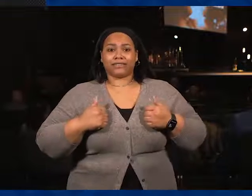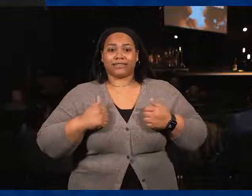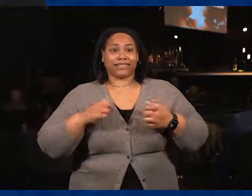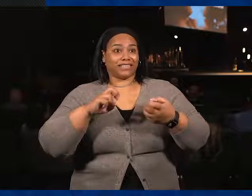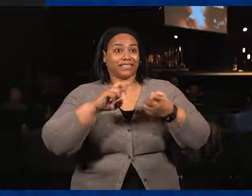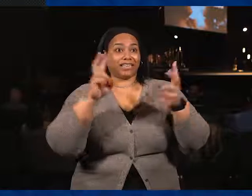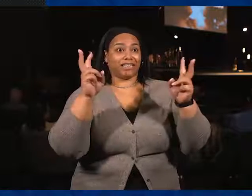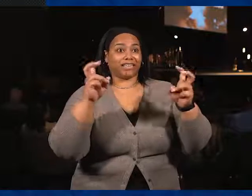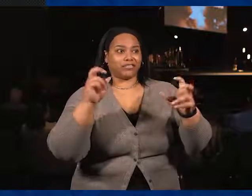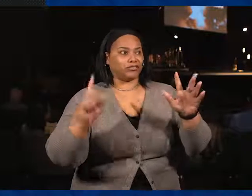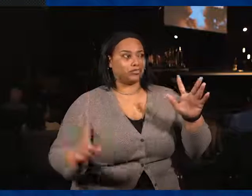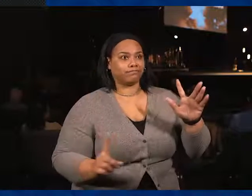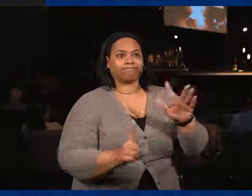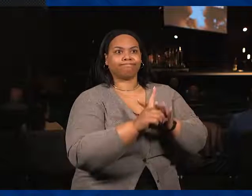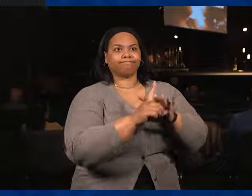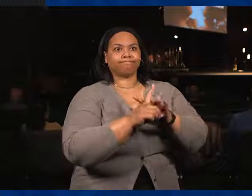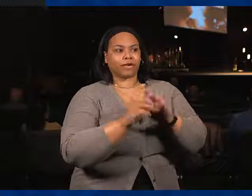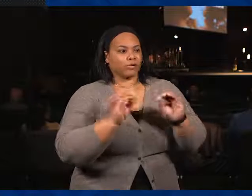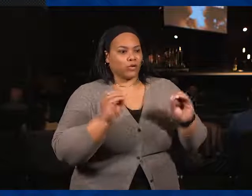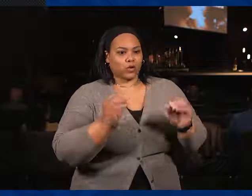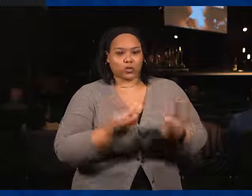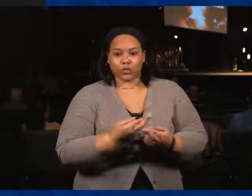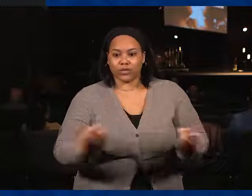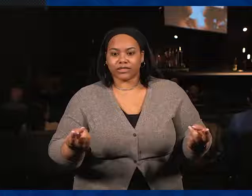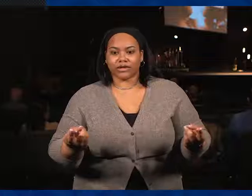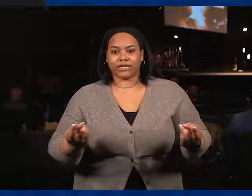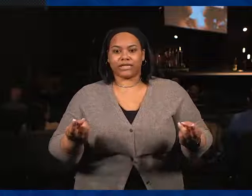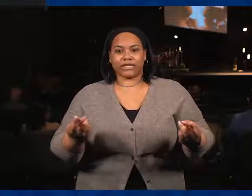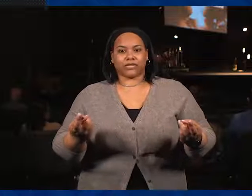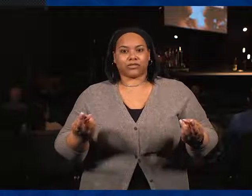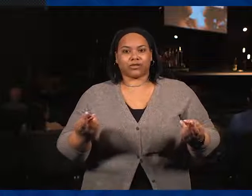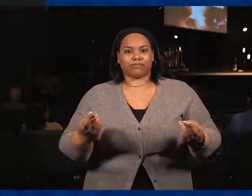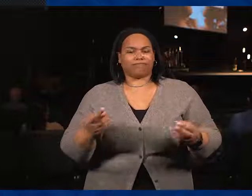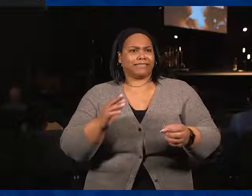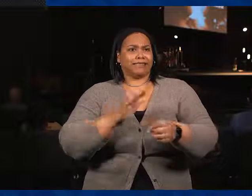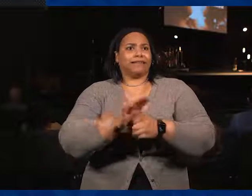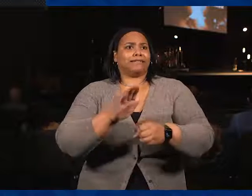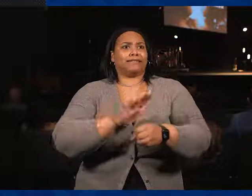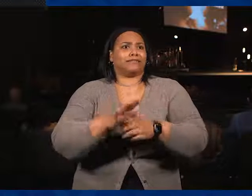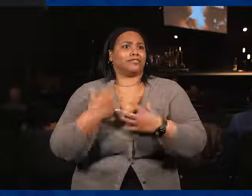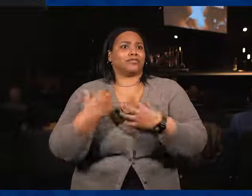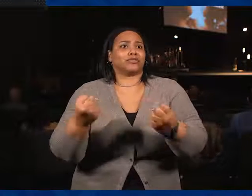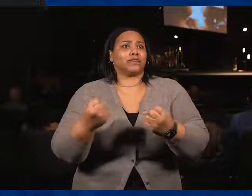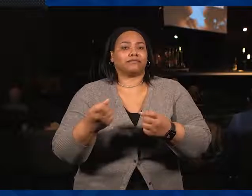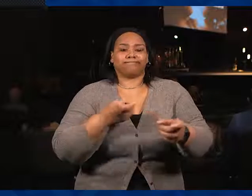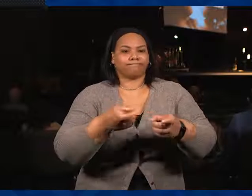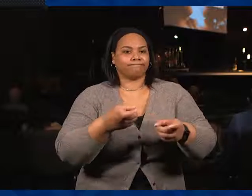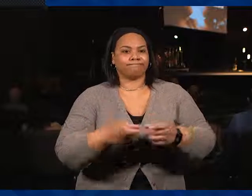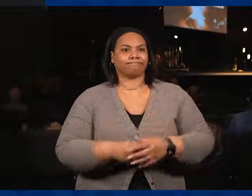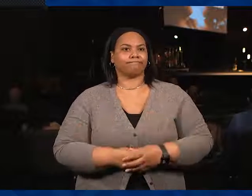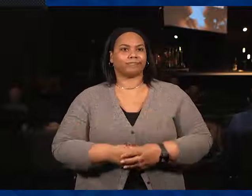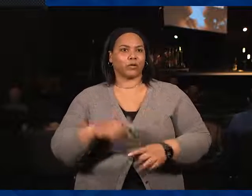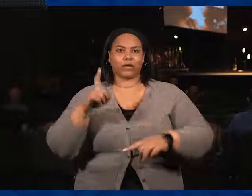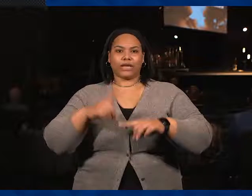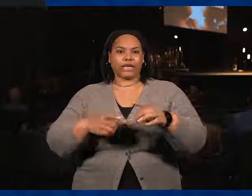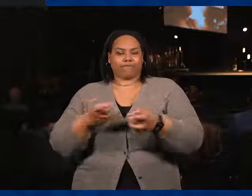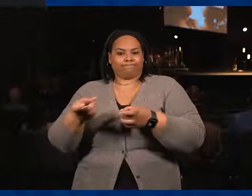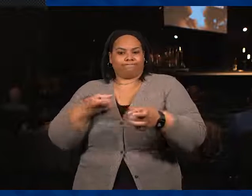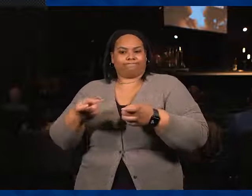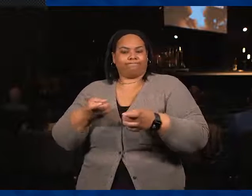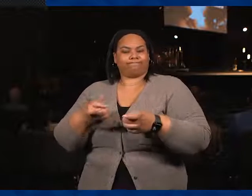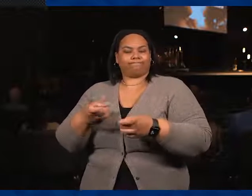issues that you didn't have the resources or the capacity to deal with. And you and I, we can't handle everything by